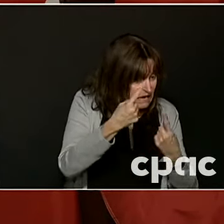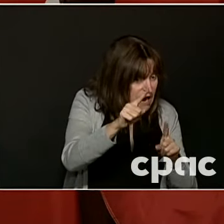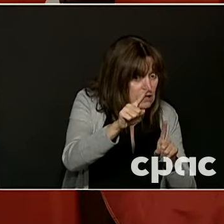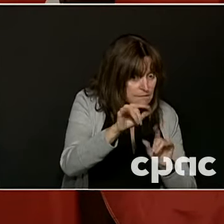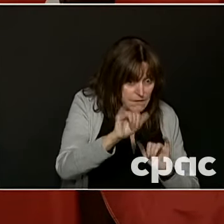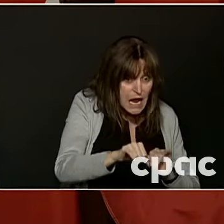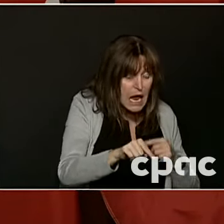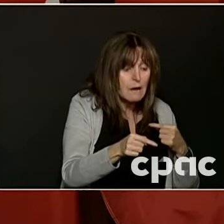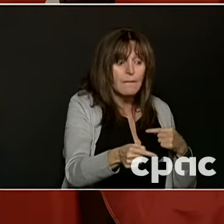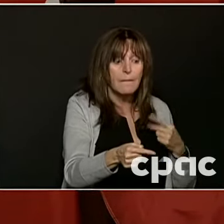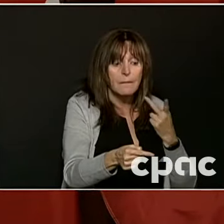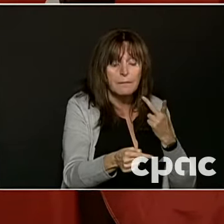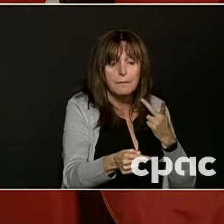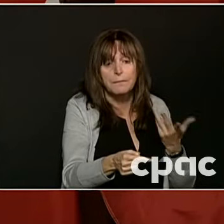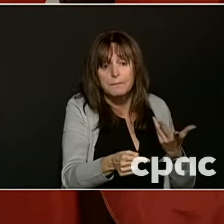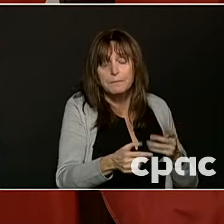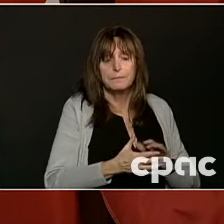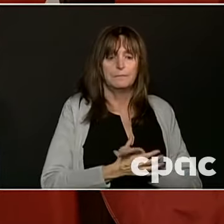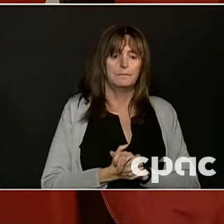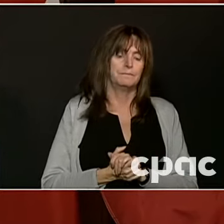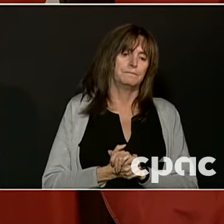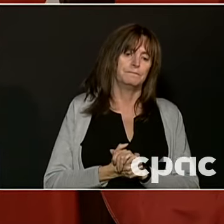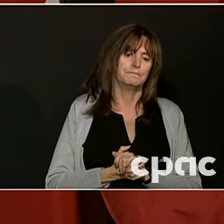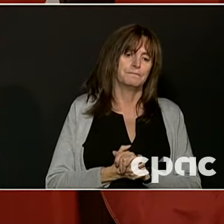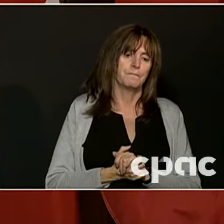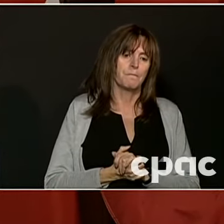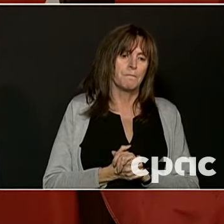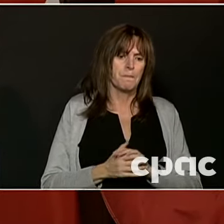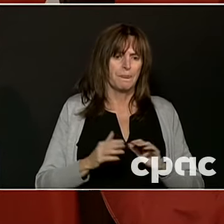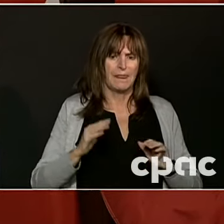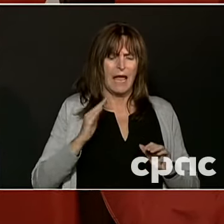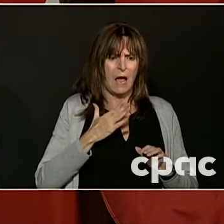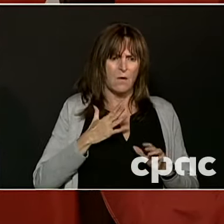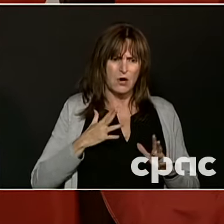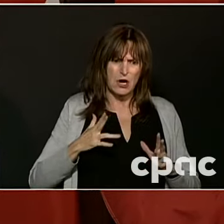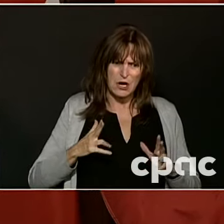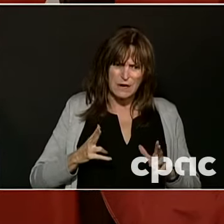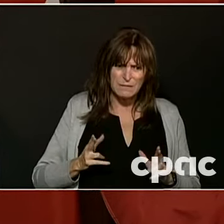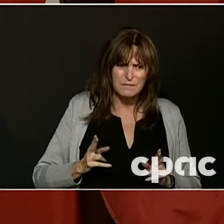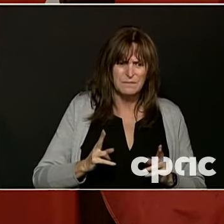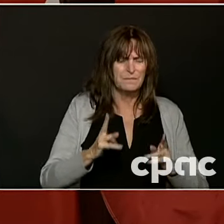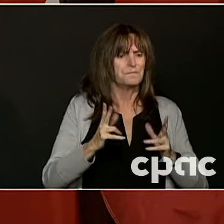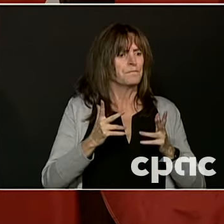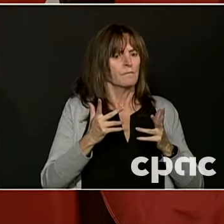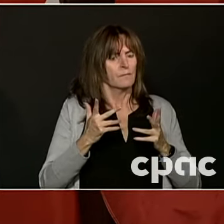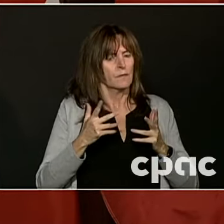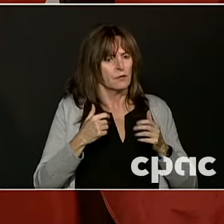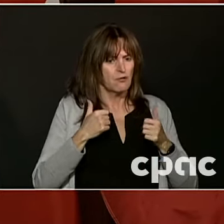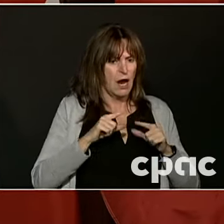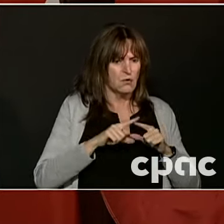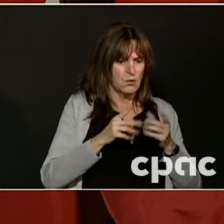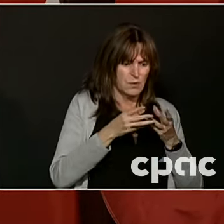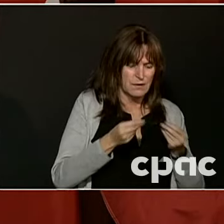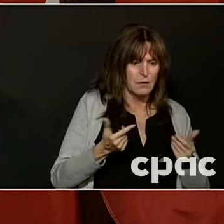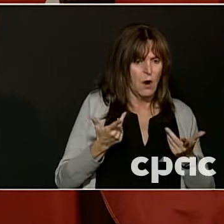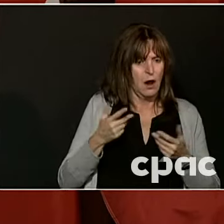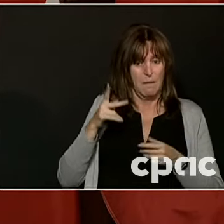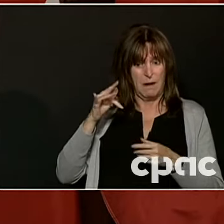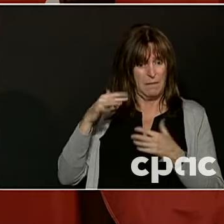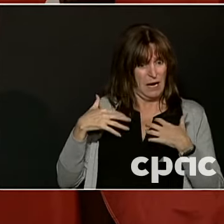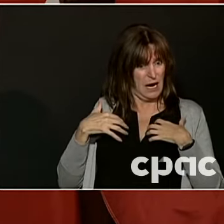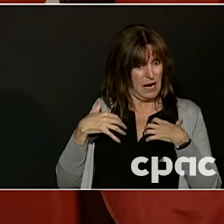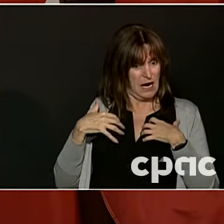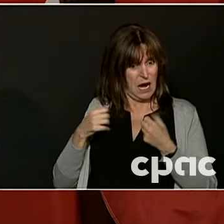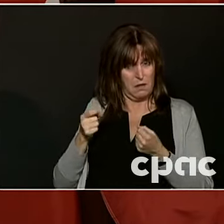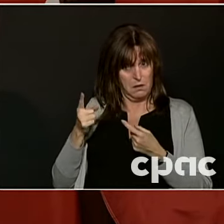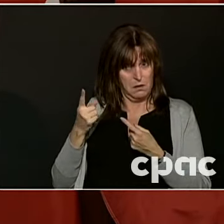urgency is where we're trying to address and assess the public health measures thus far. How effective have they been?